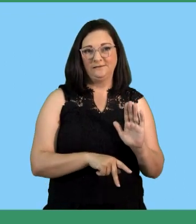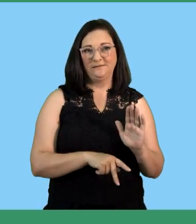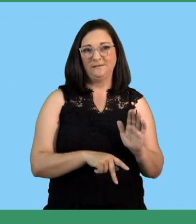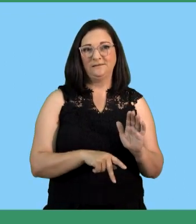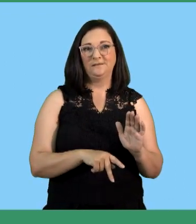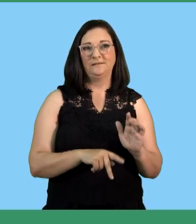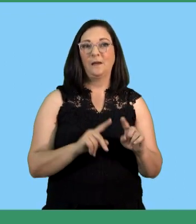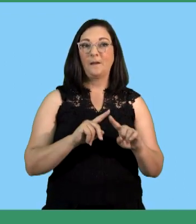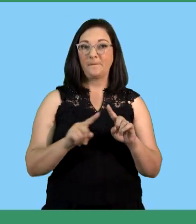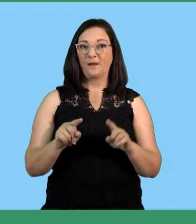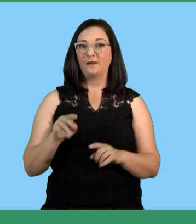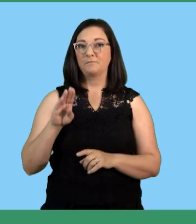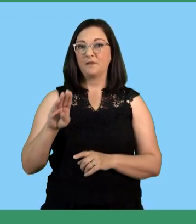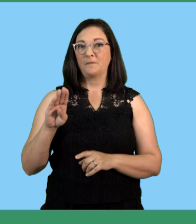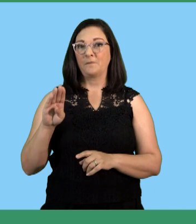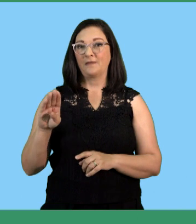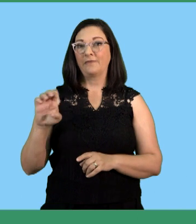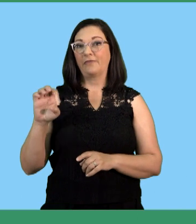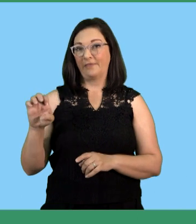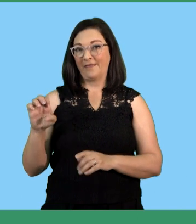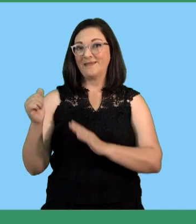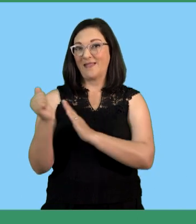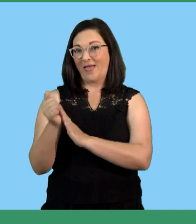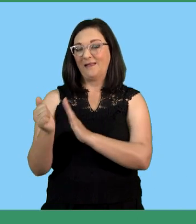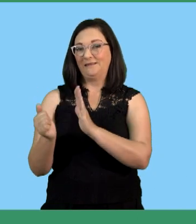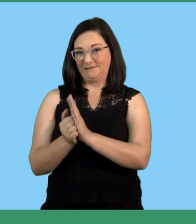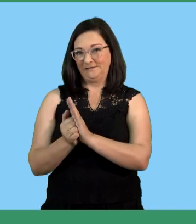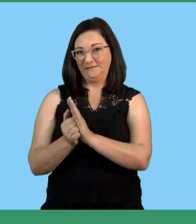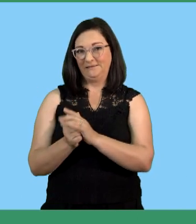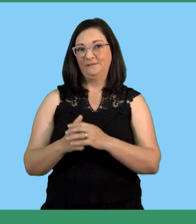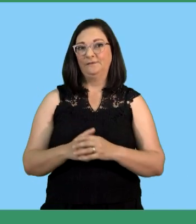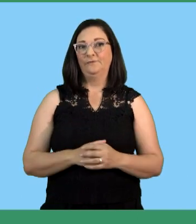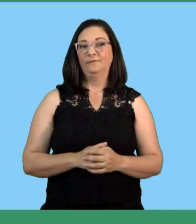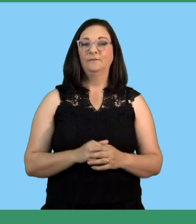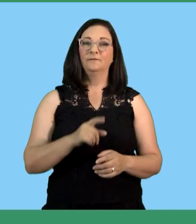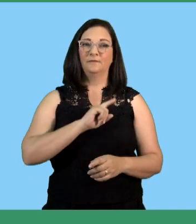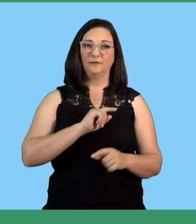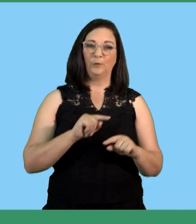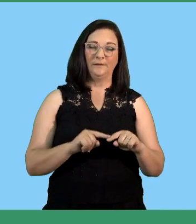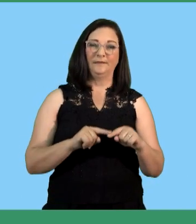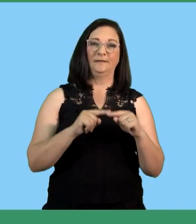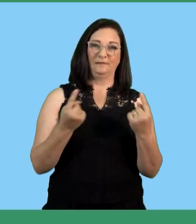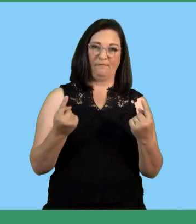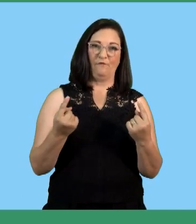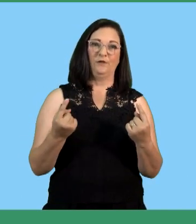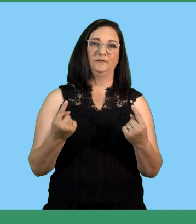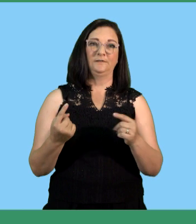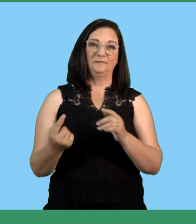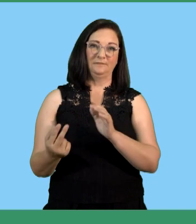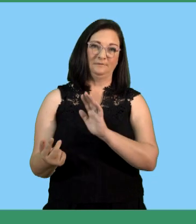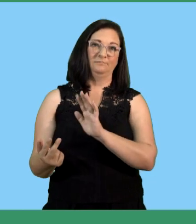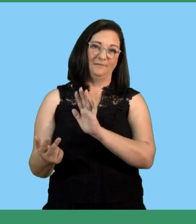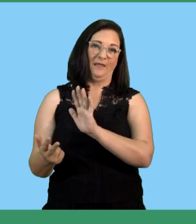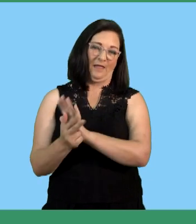one, as you know, it is our legislation, or it's an act. Legislation, or as you may call it, it's an act. Do